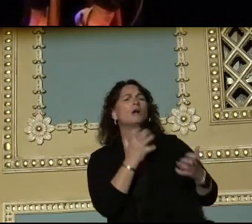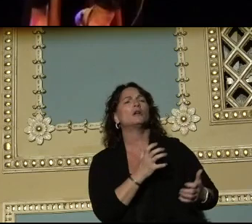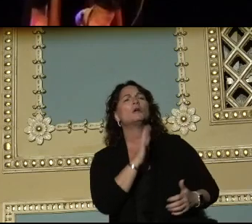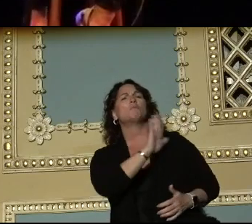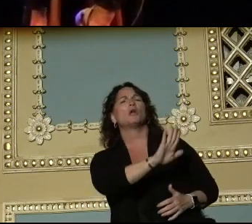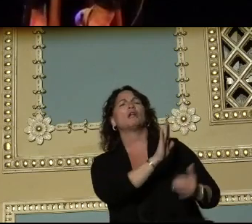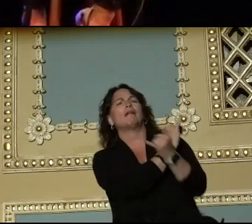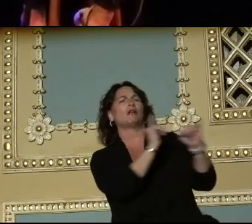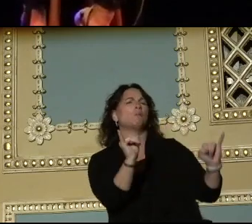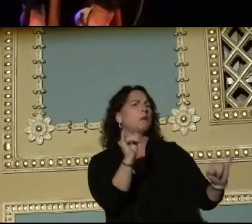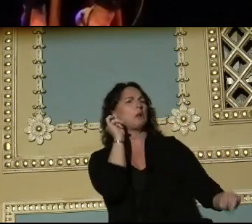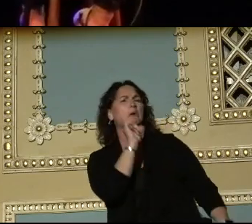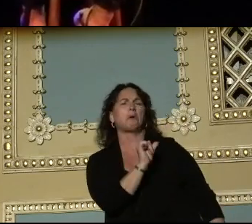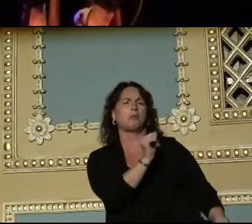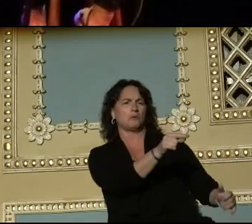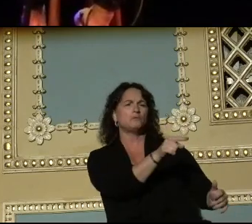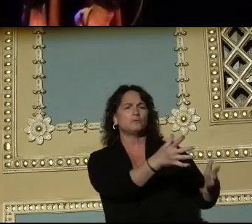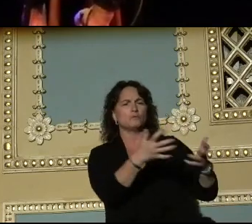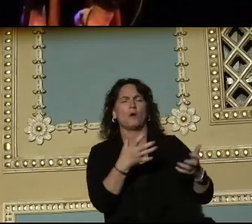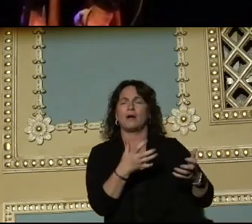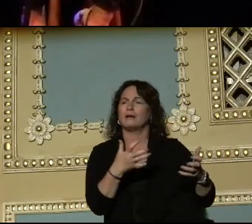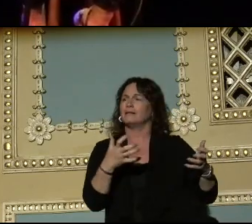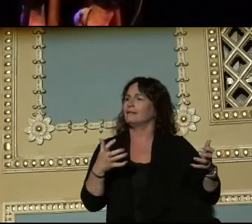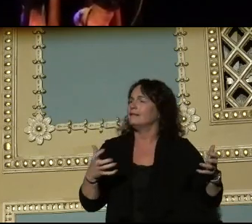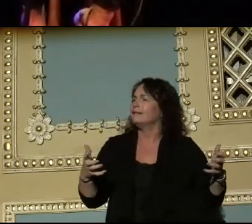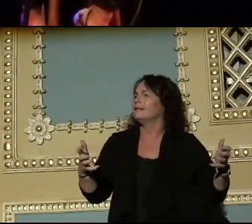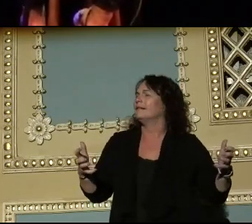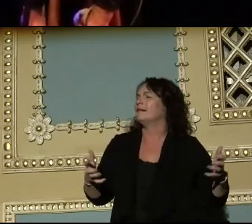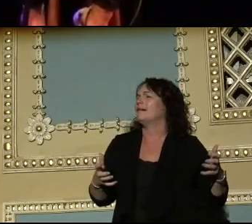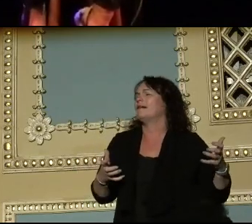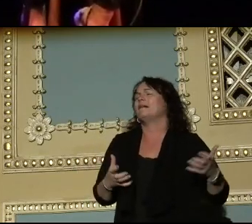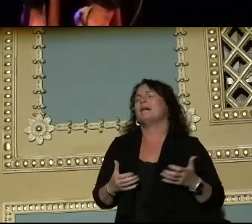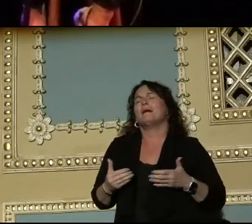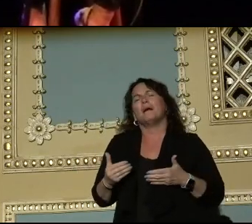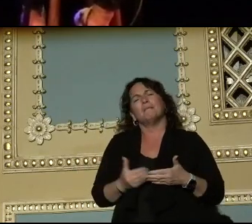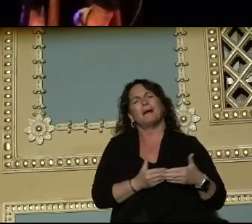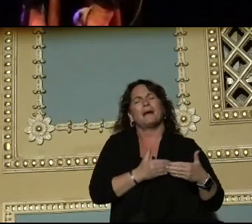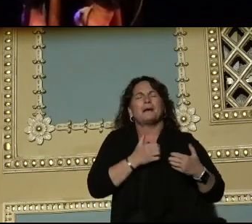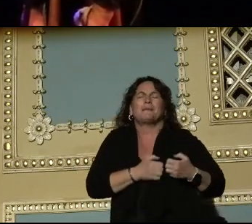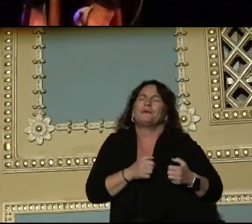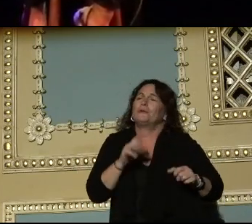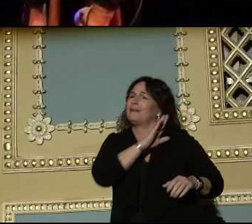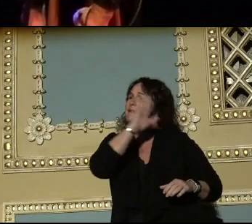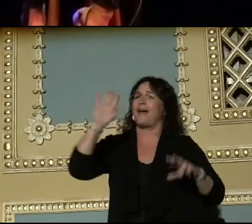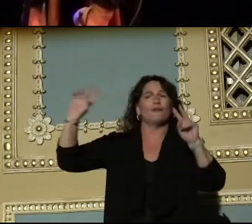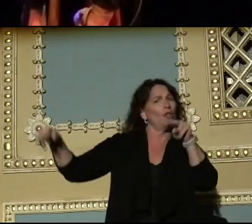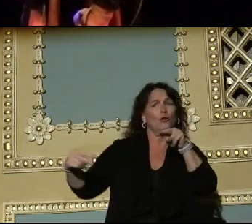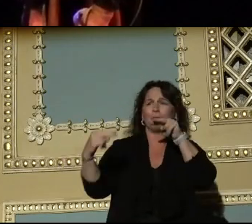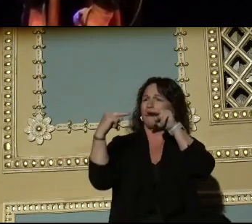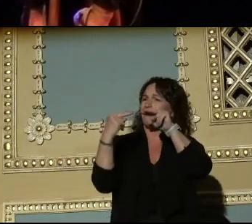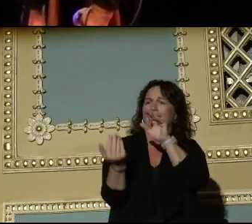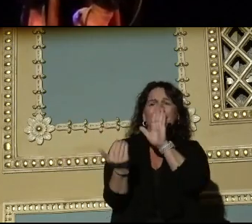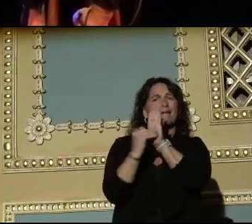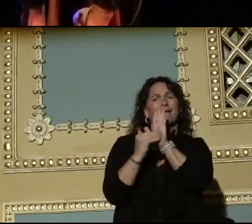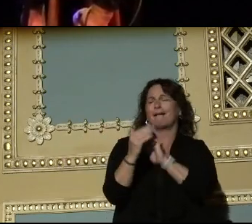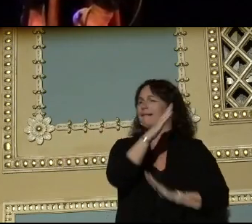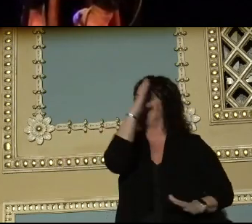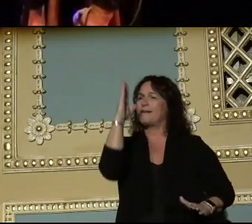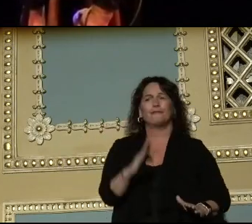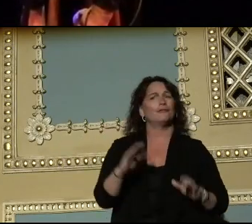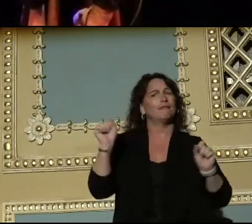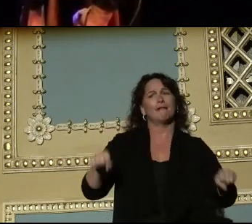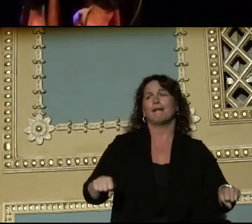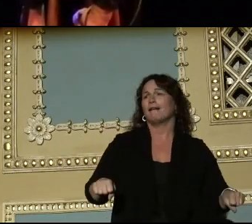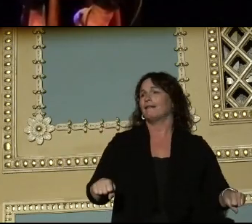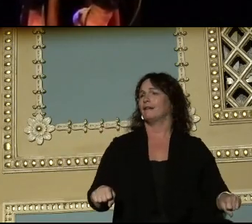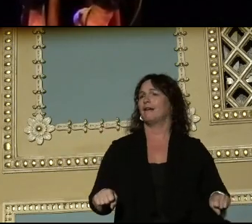own girl. Baby, you could never look me in the eye. Yeah, you buckle with the weight